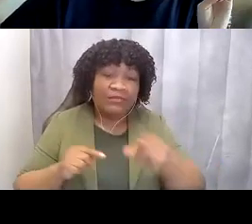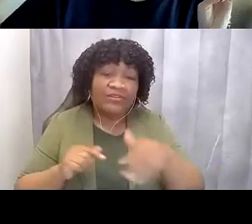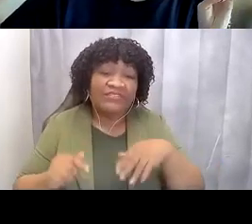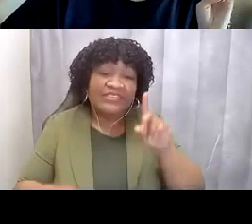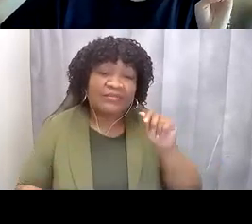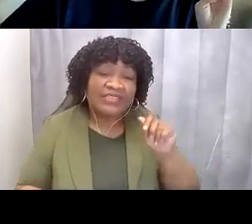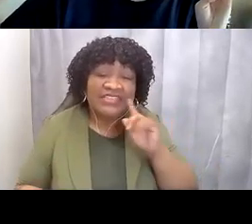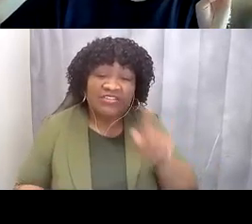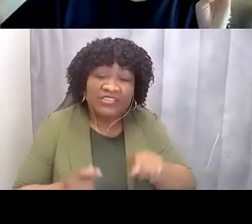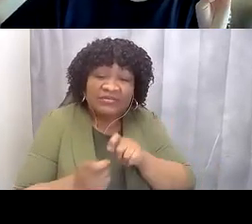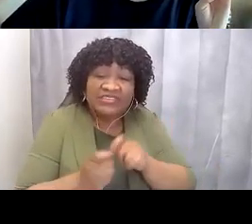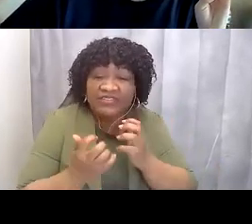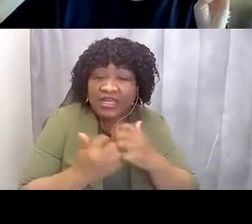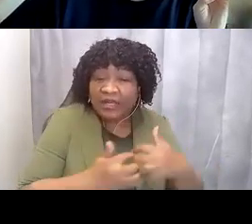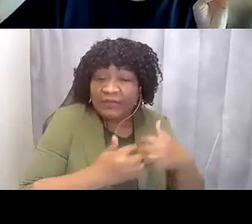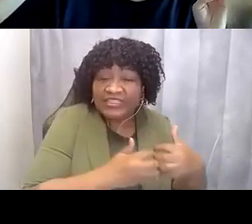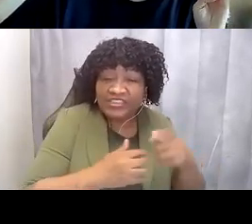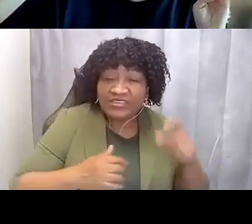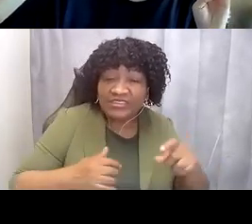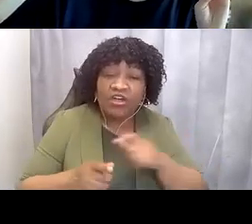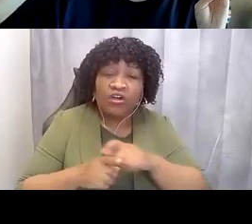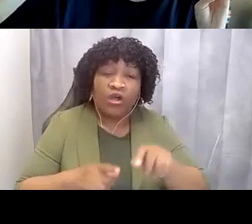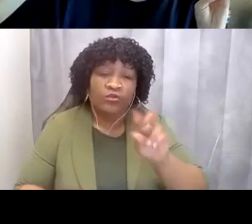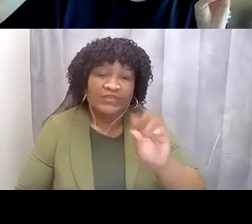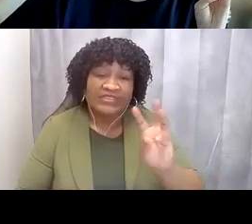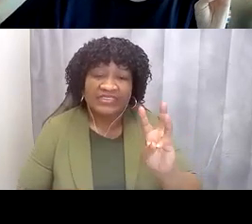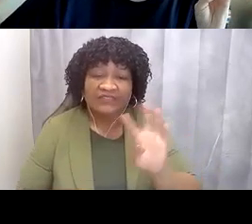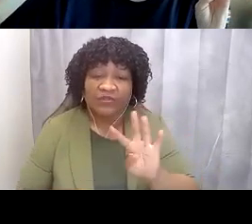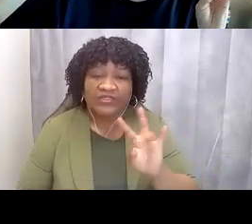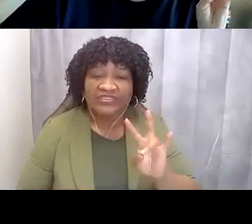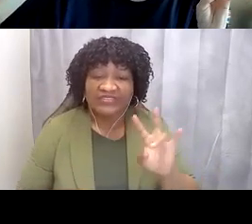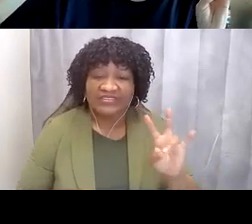a specific accommodation, you would call